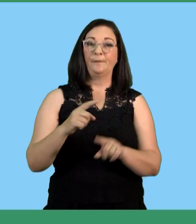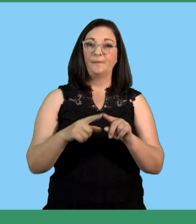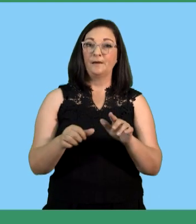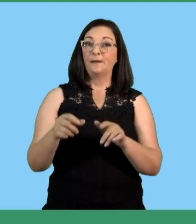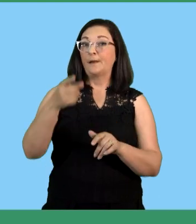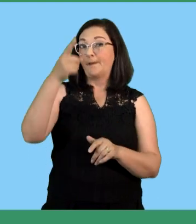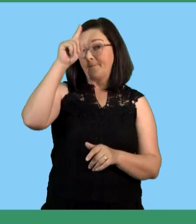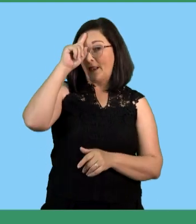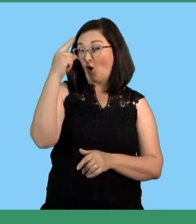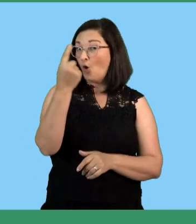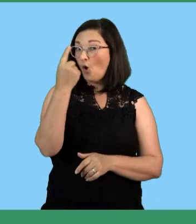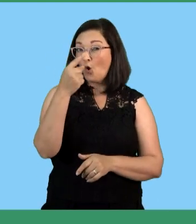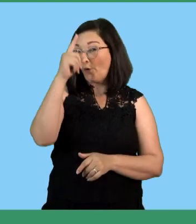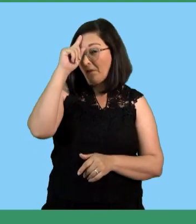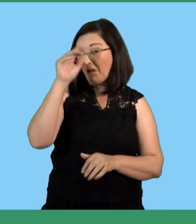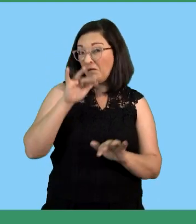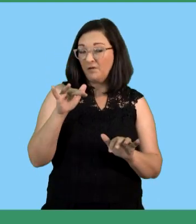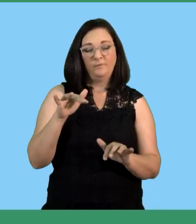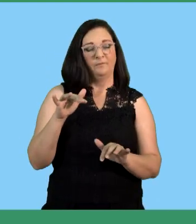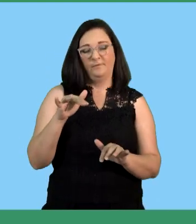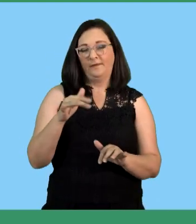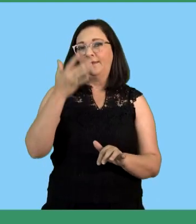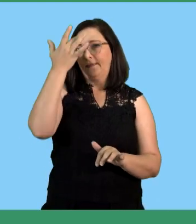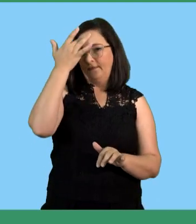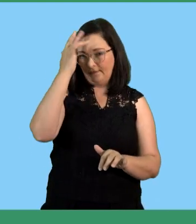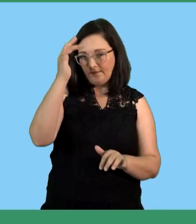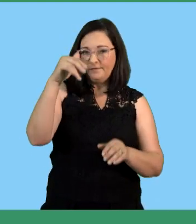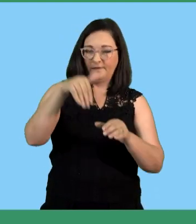in this context, it refers to what? Remember, it refers